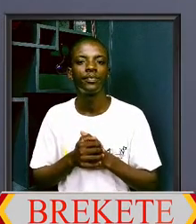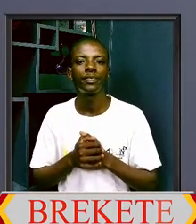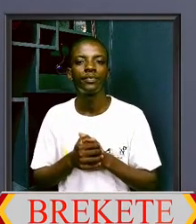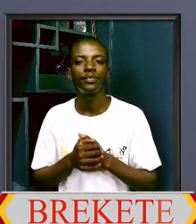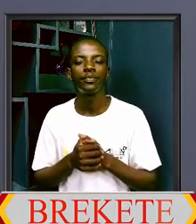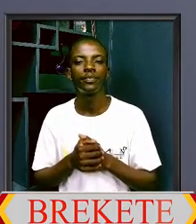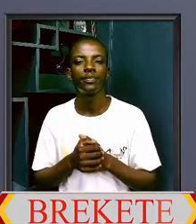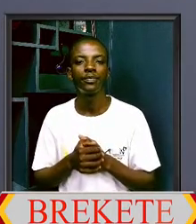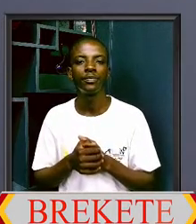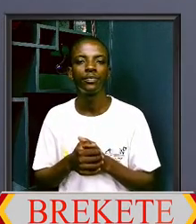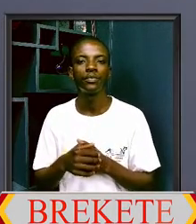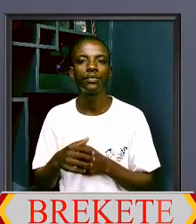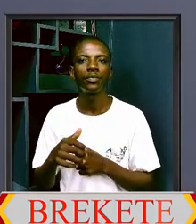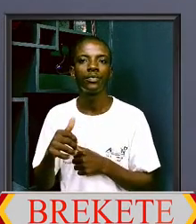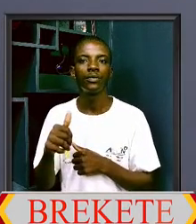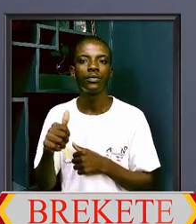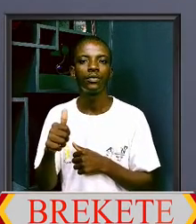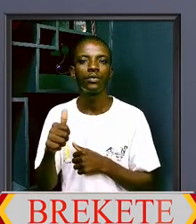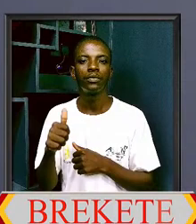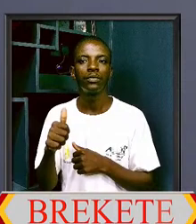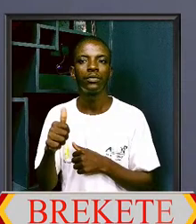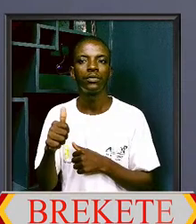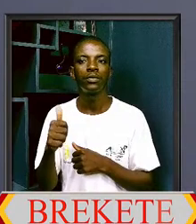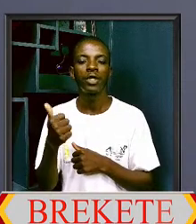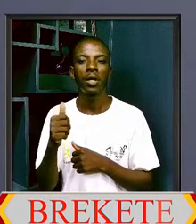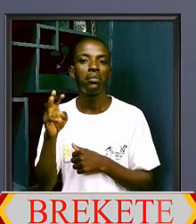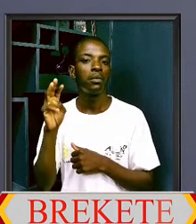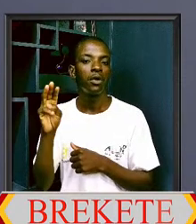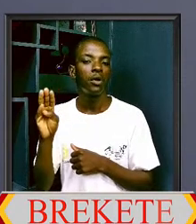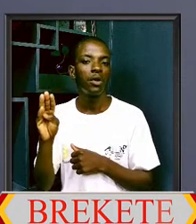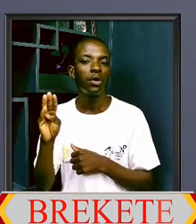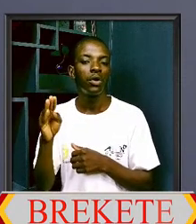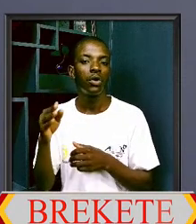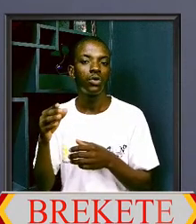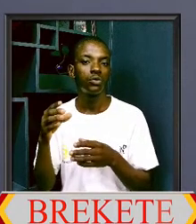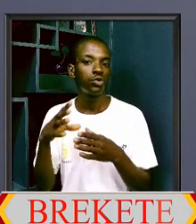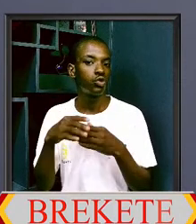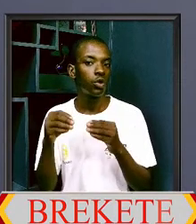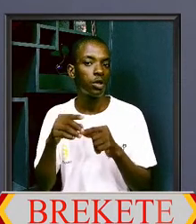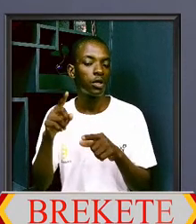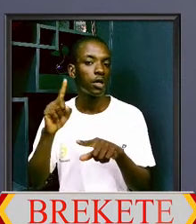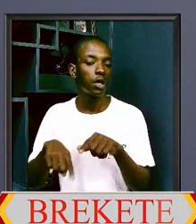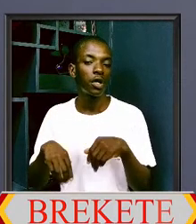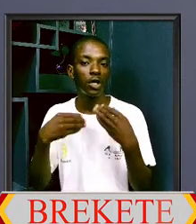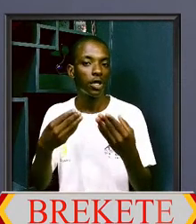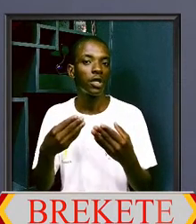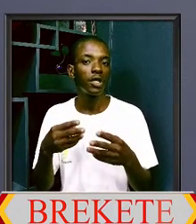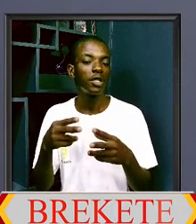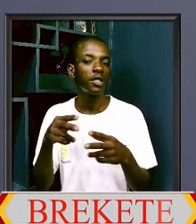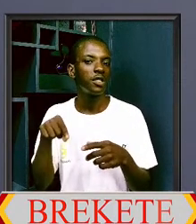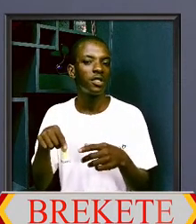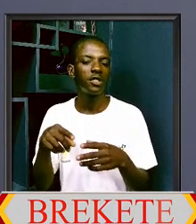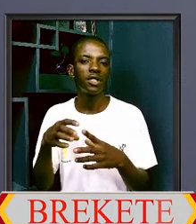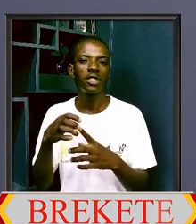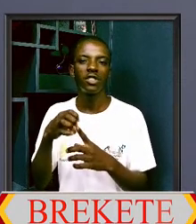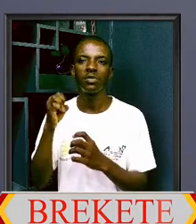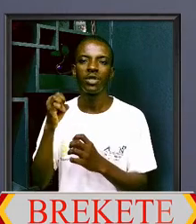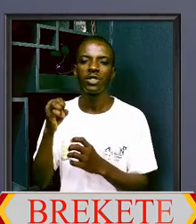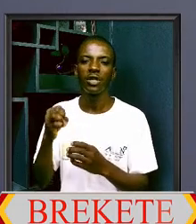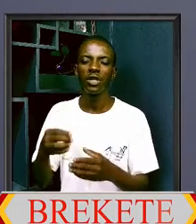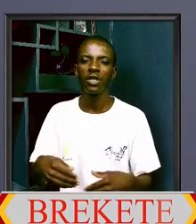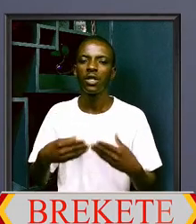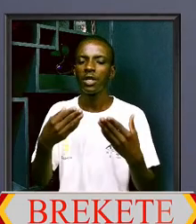so $10 billion no for give me this is a very special